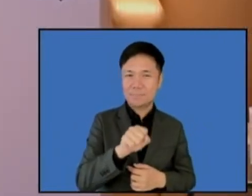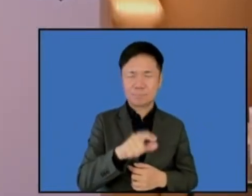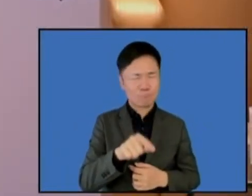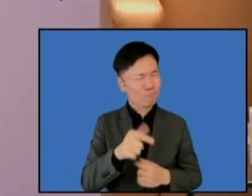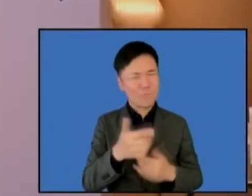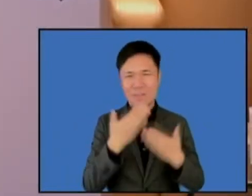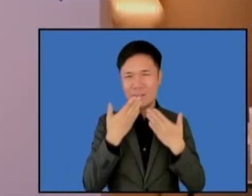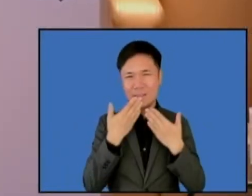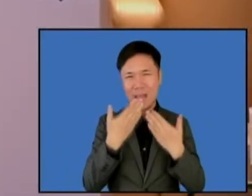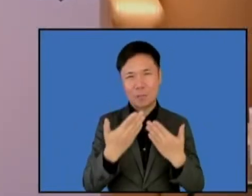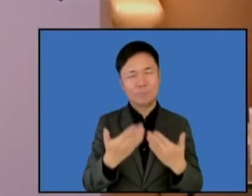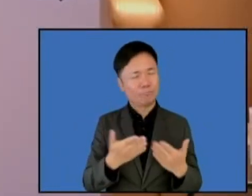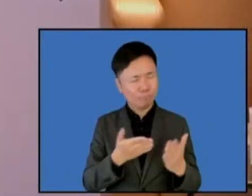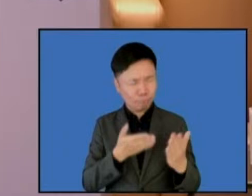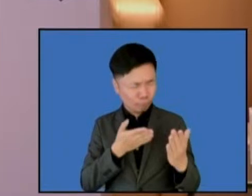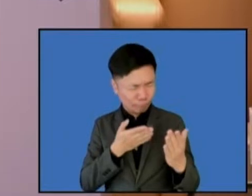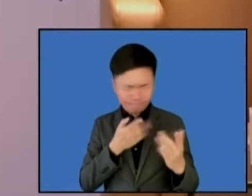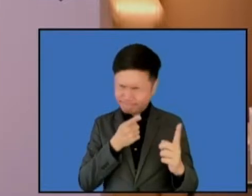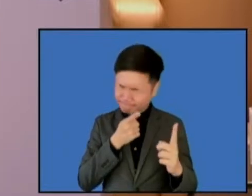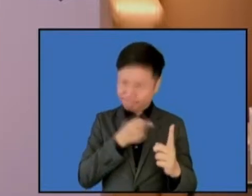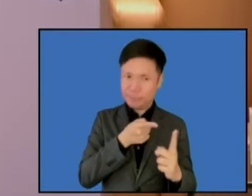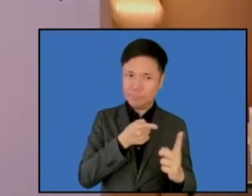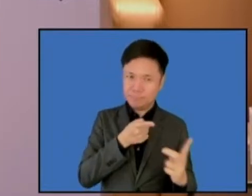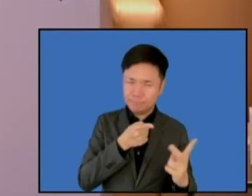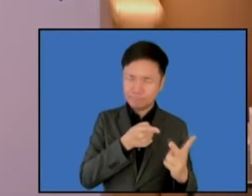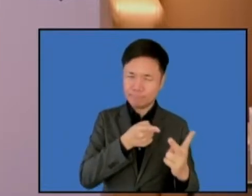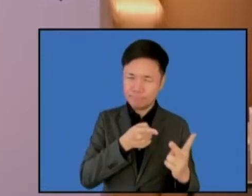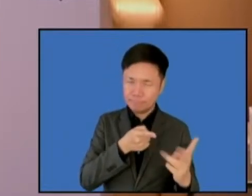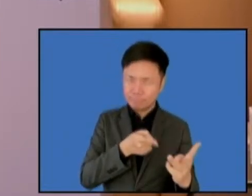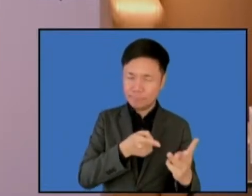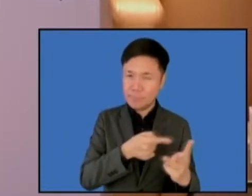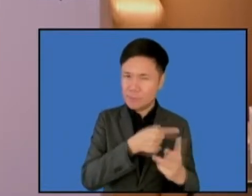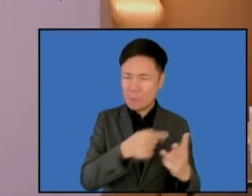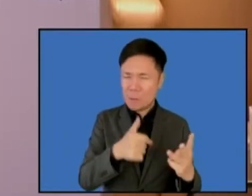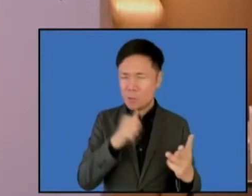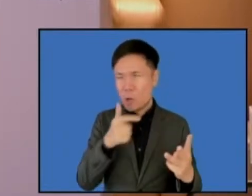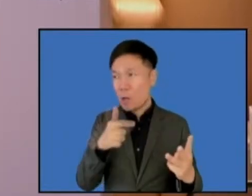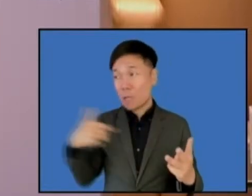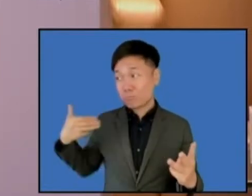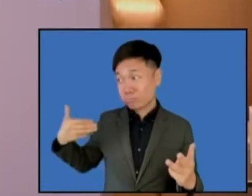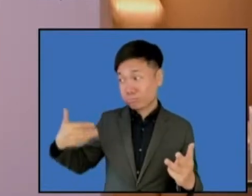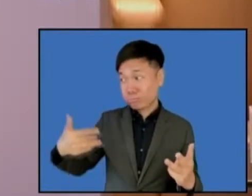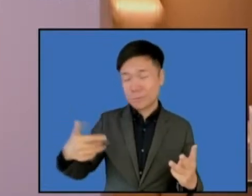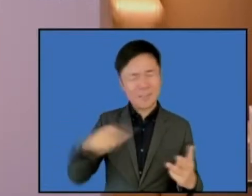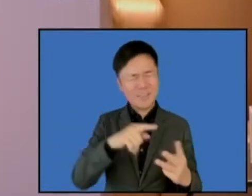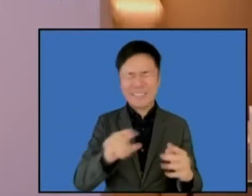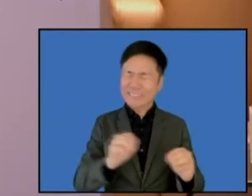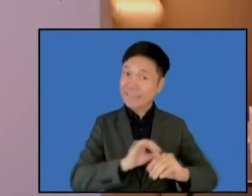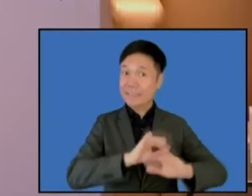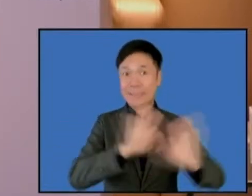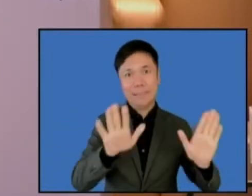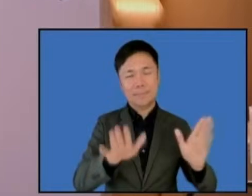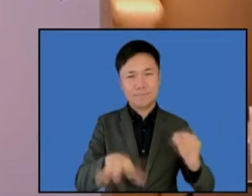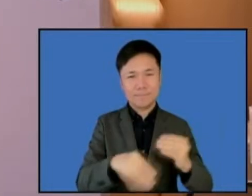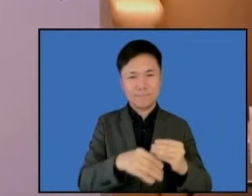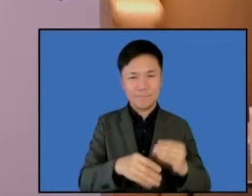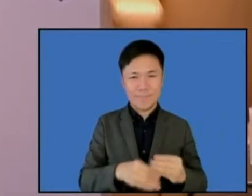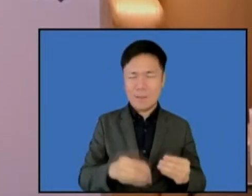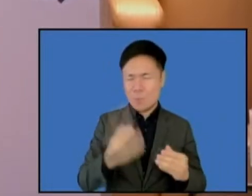that we need to really go beyond the normal traditional sources. And who better than you dealing with this whole